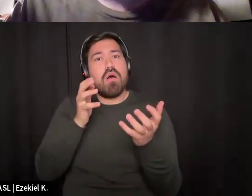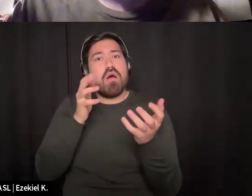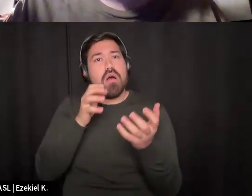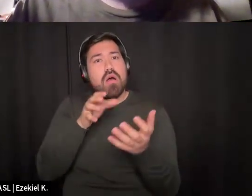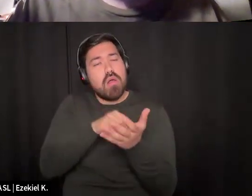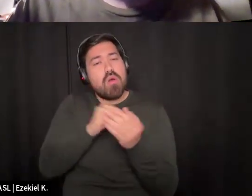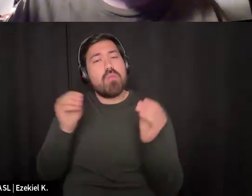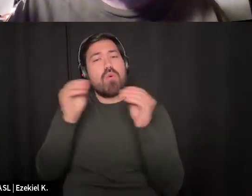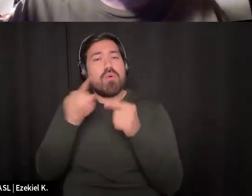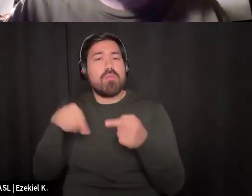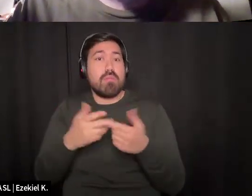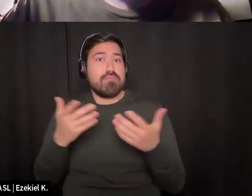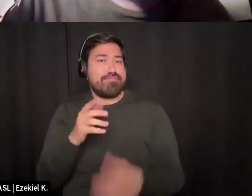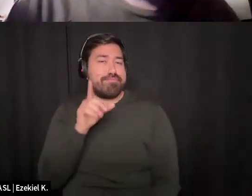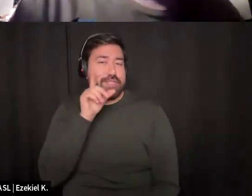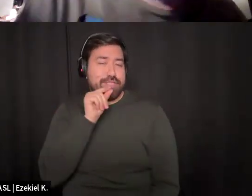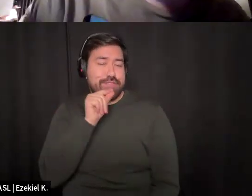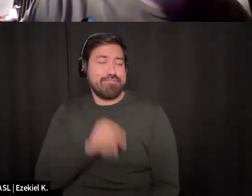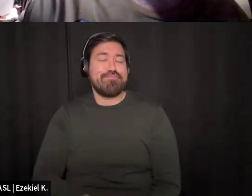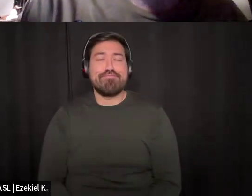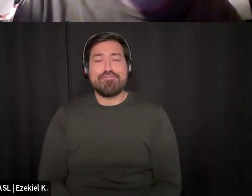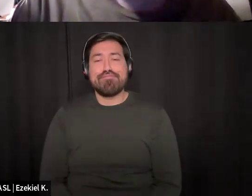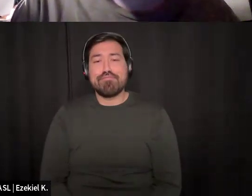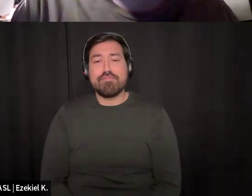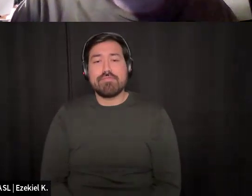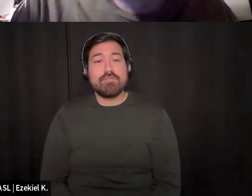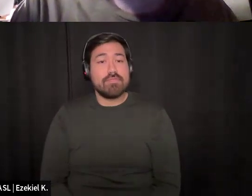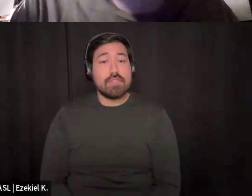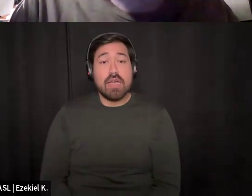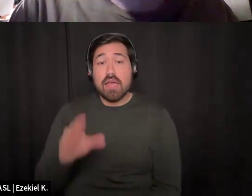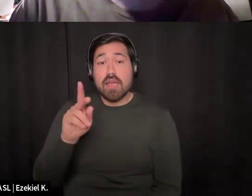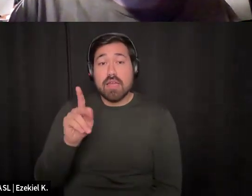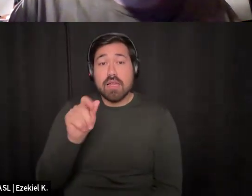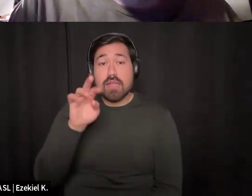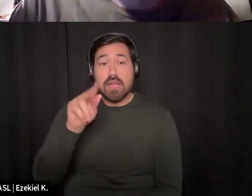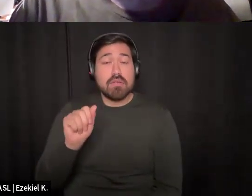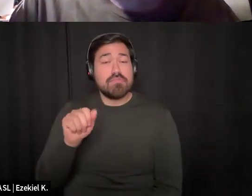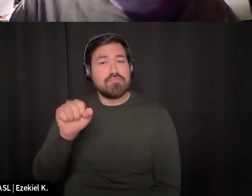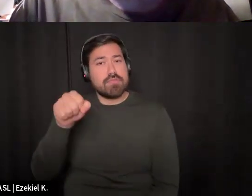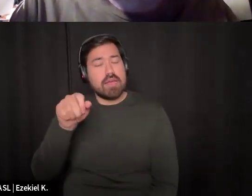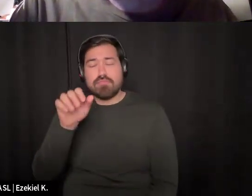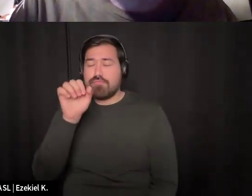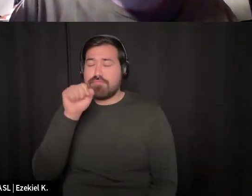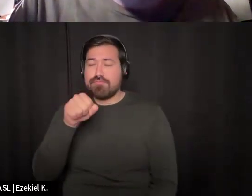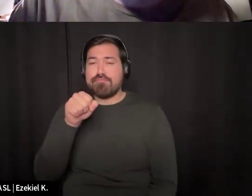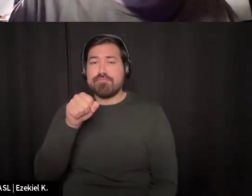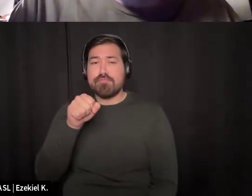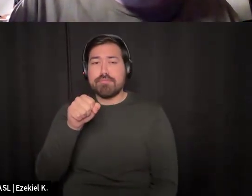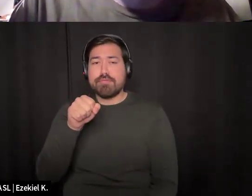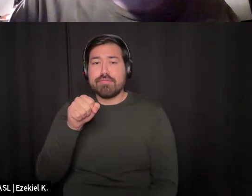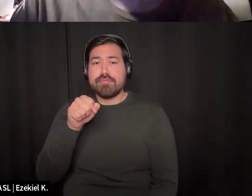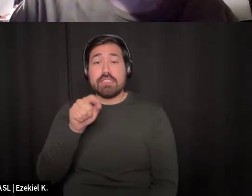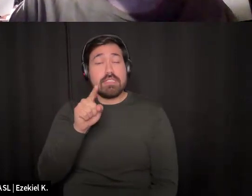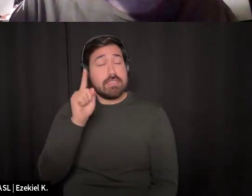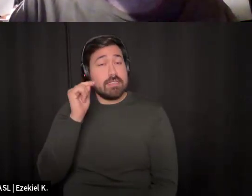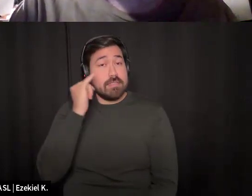birds. Absolutely. Yeah. The way that I generally do things, I honestly, if I'm going to